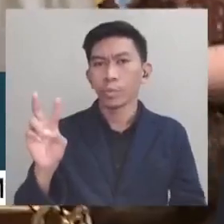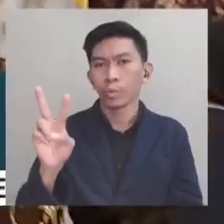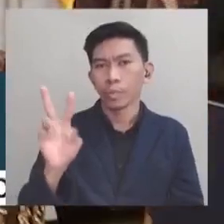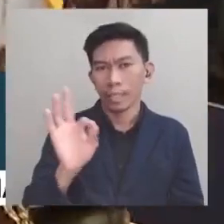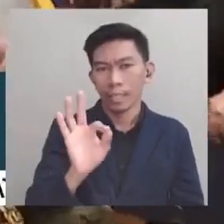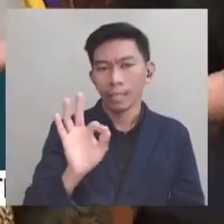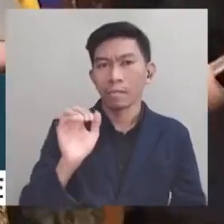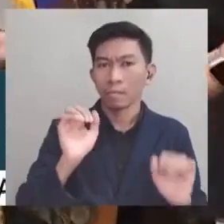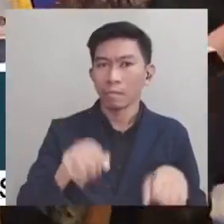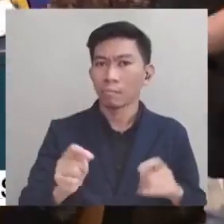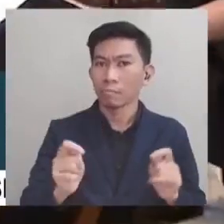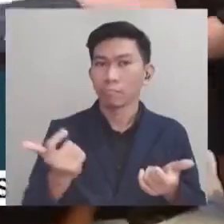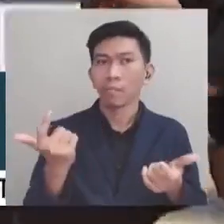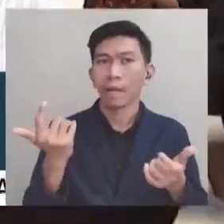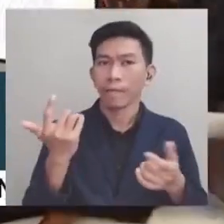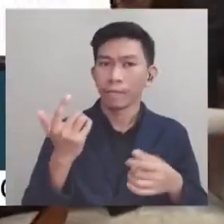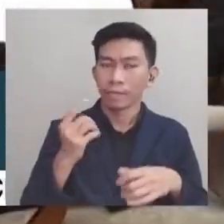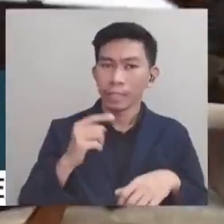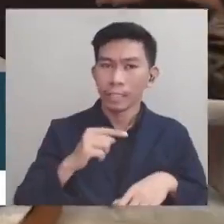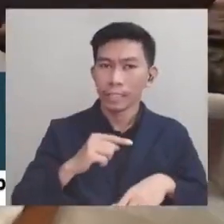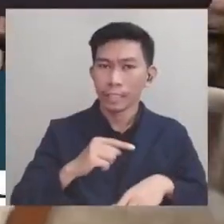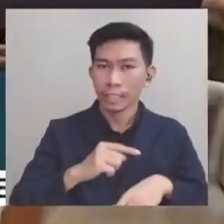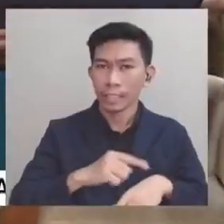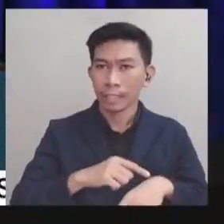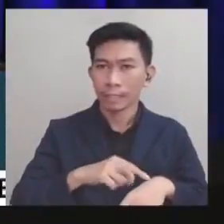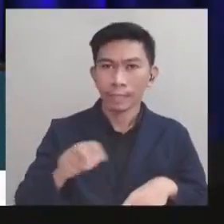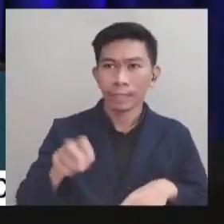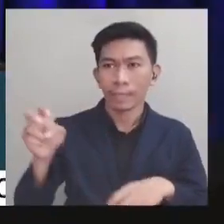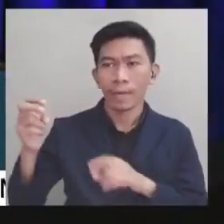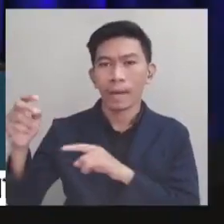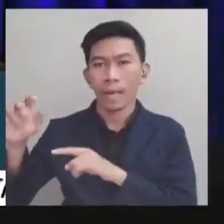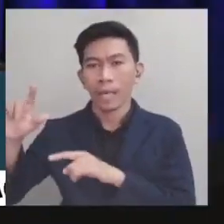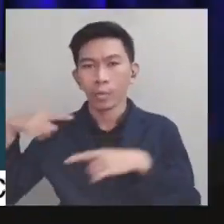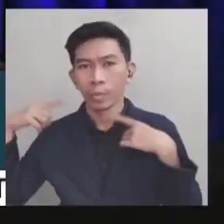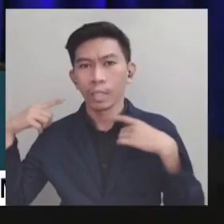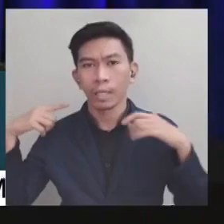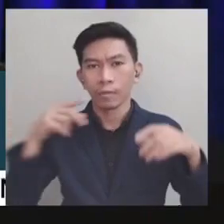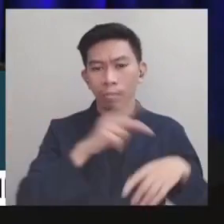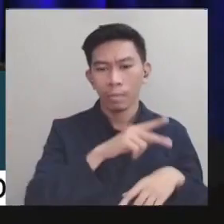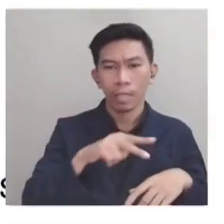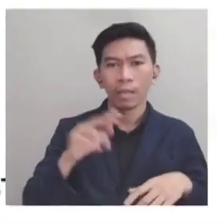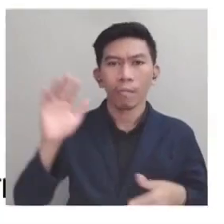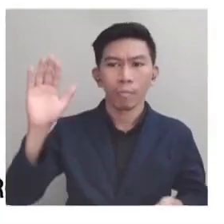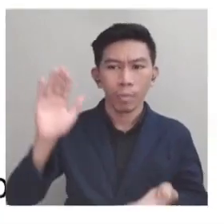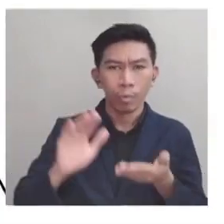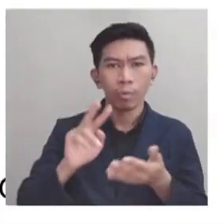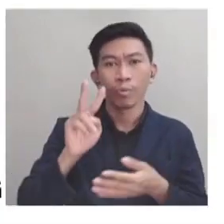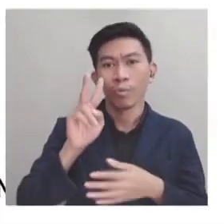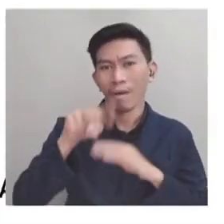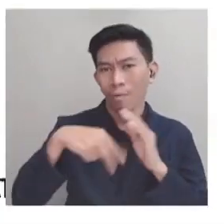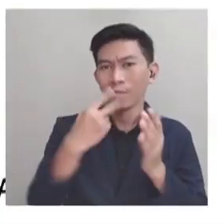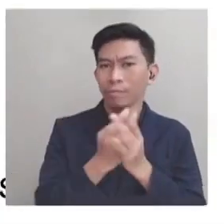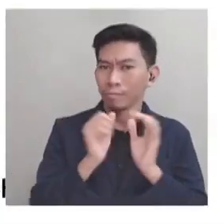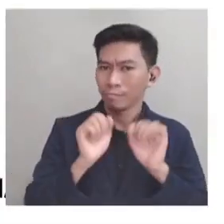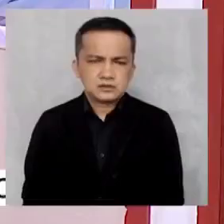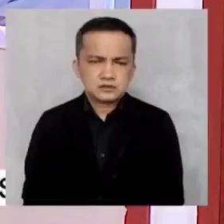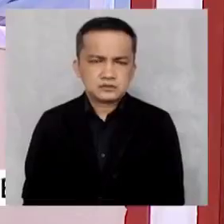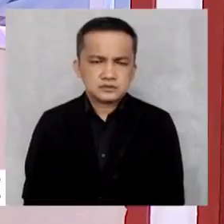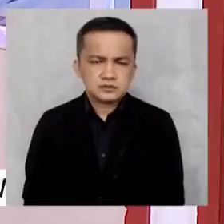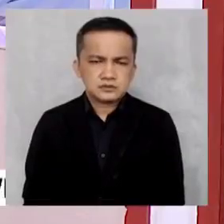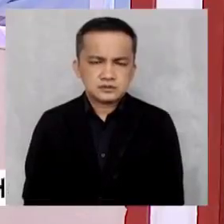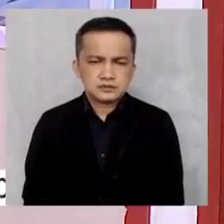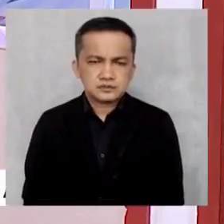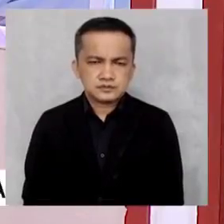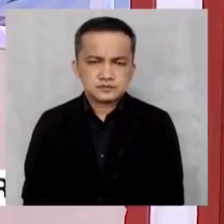Calamba, Laguna to Clark in Pampanga to around 2 hours. Carmina. Thanks a lot, Job Manahan, there joining us live.